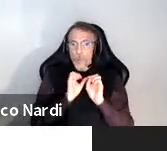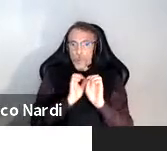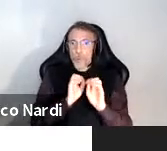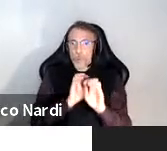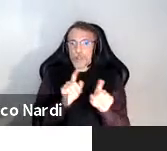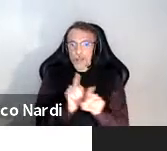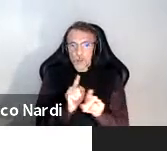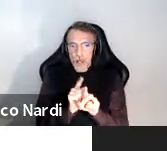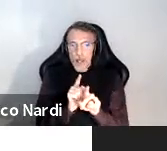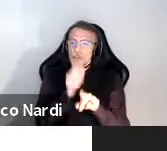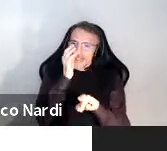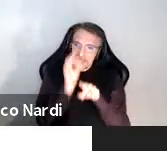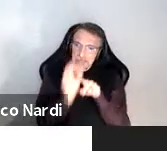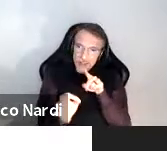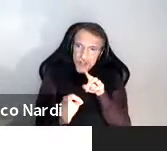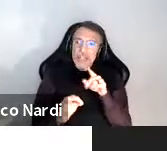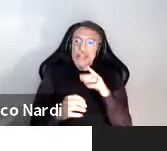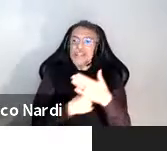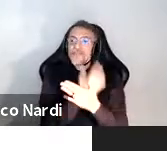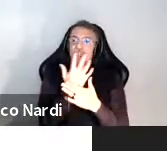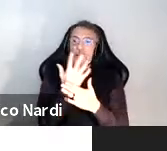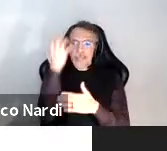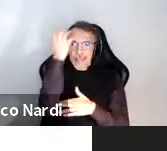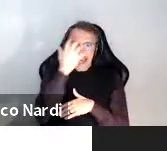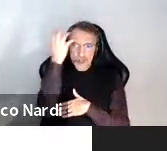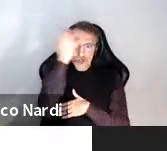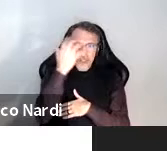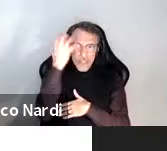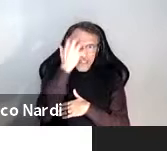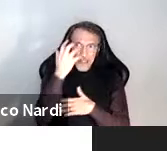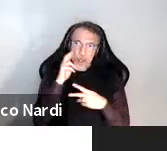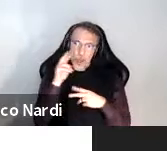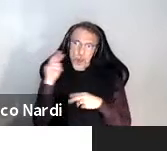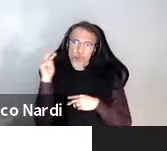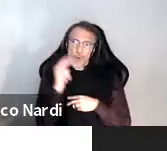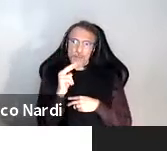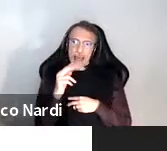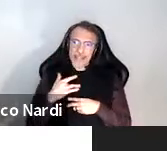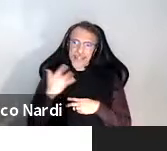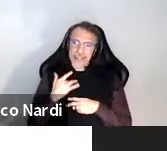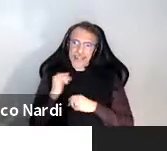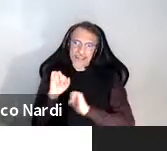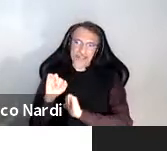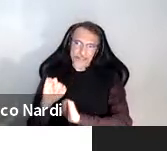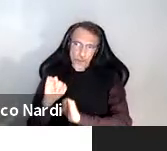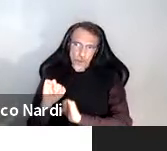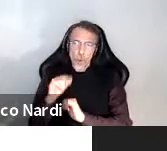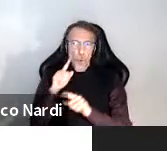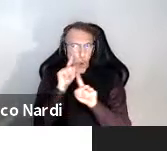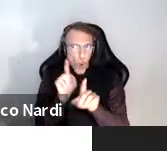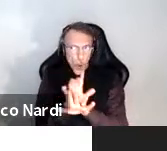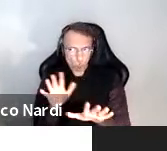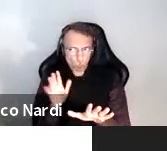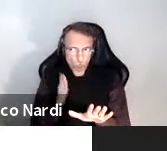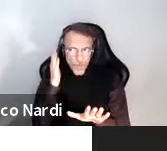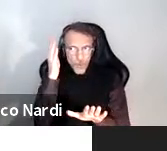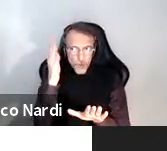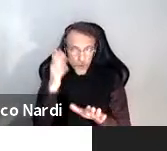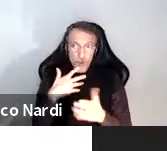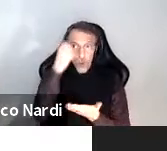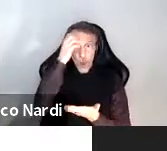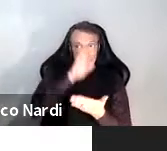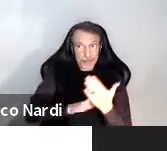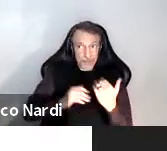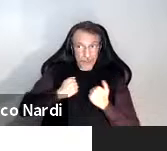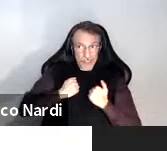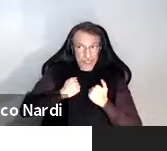the developing countries' perspective to show really what the developing countries are going through. The experience I have